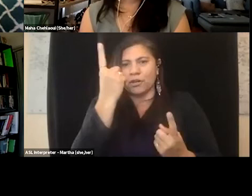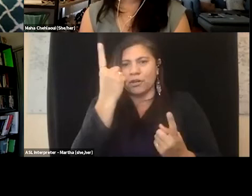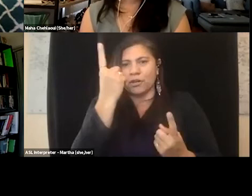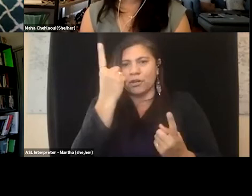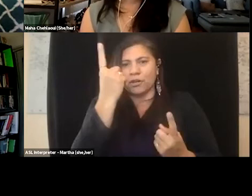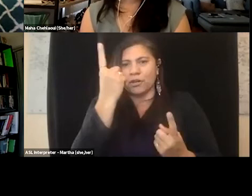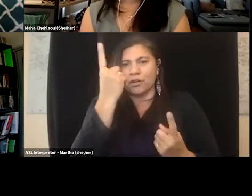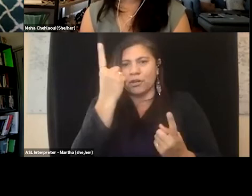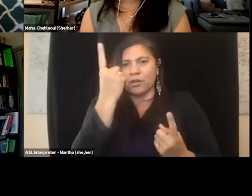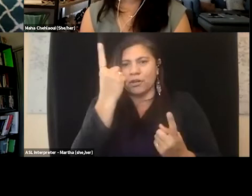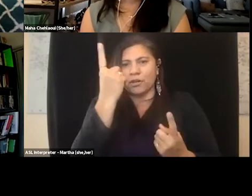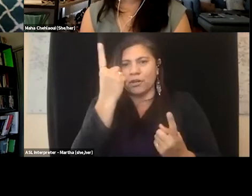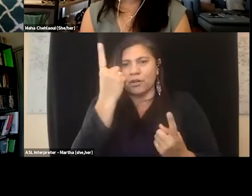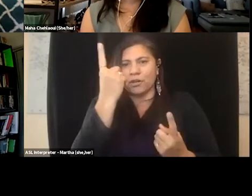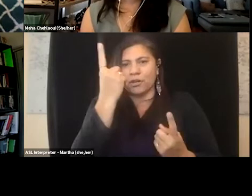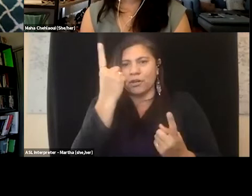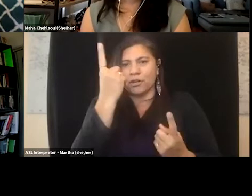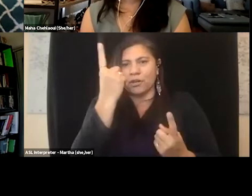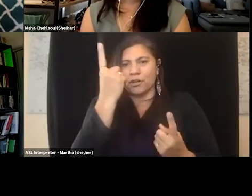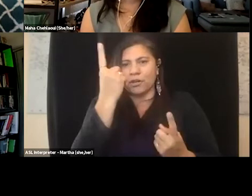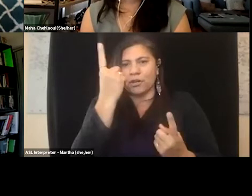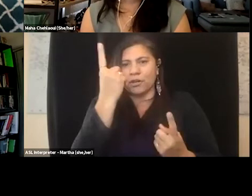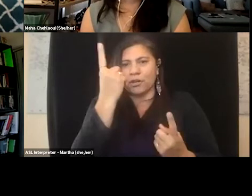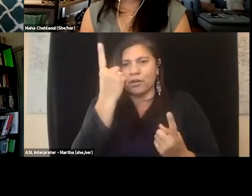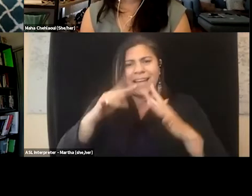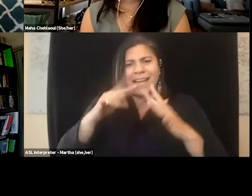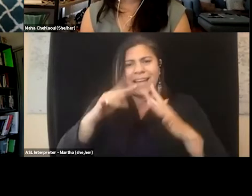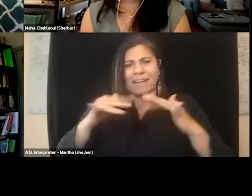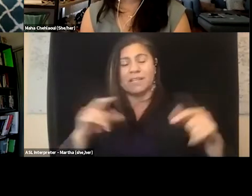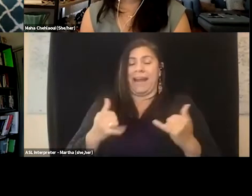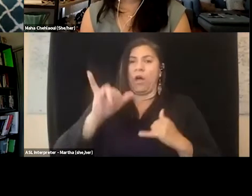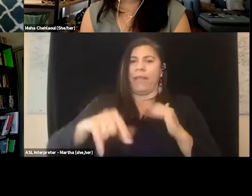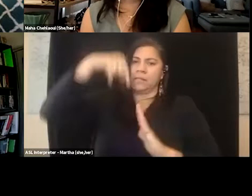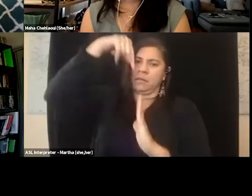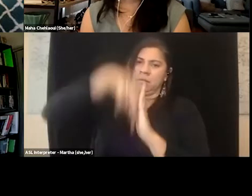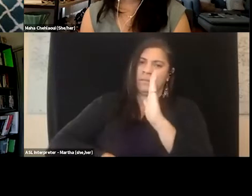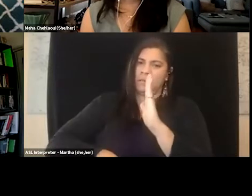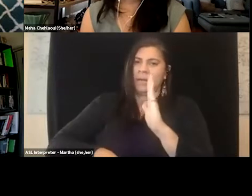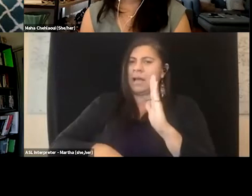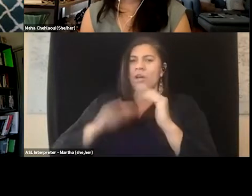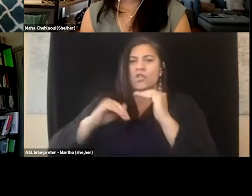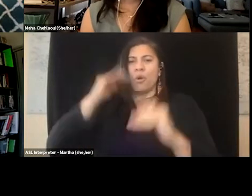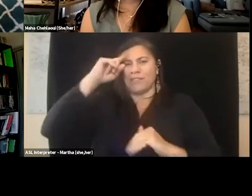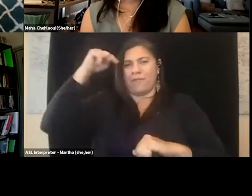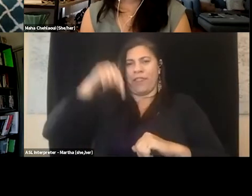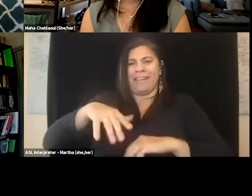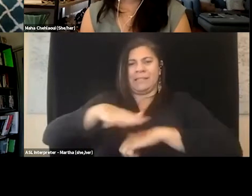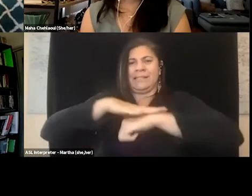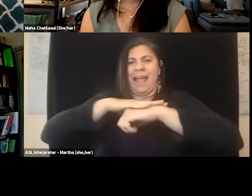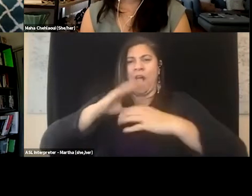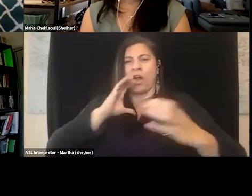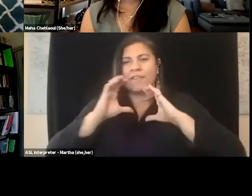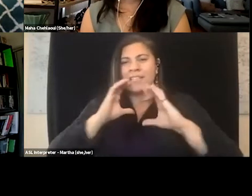try to address the complexities, but it's too nuanced of a conversation for just this one conversation, which is why we all have our organizations that we're